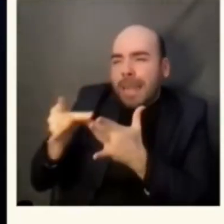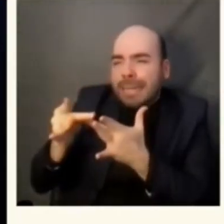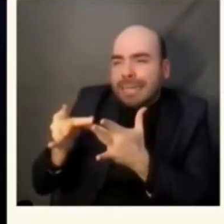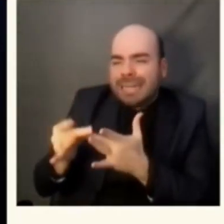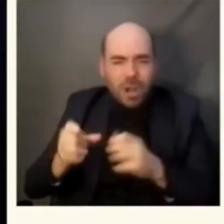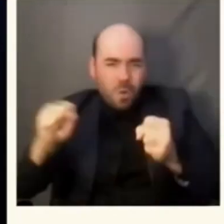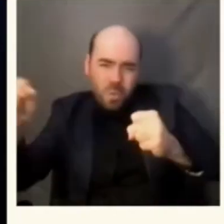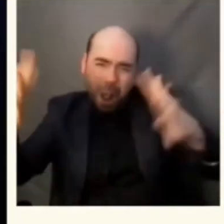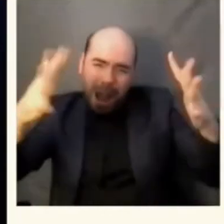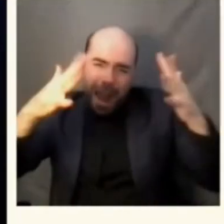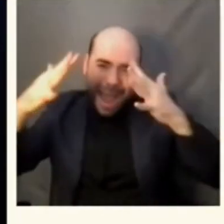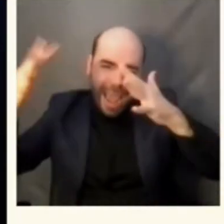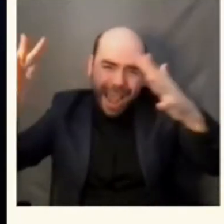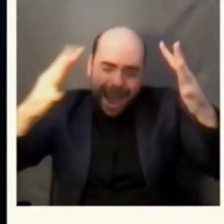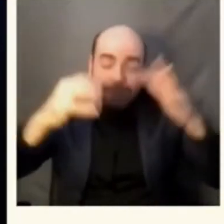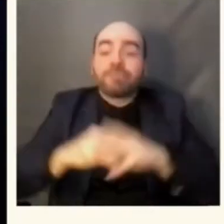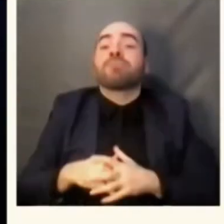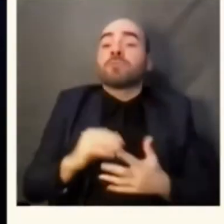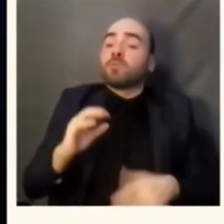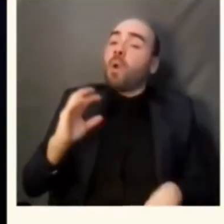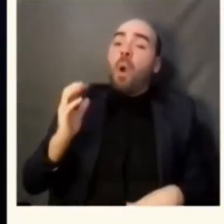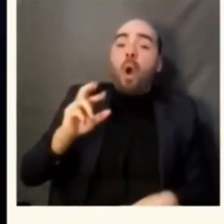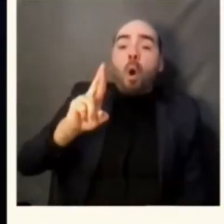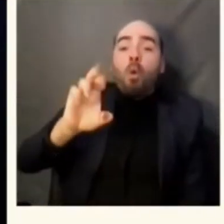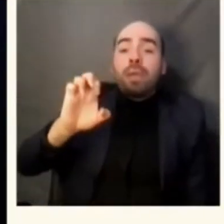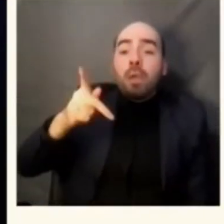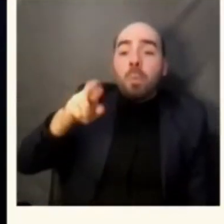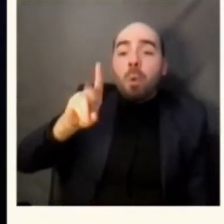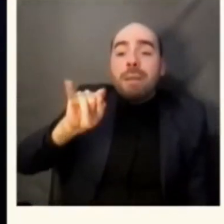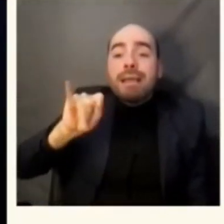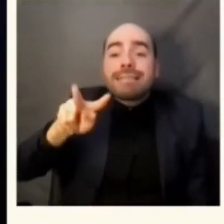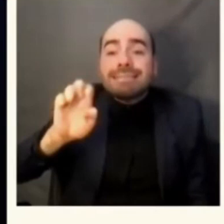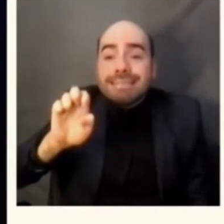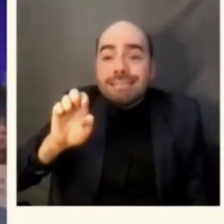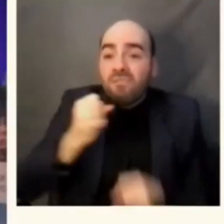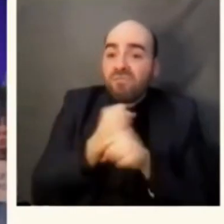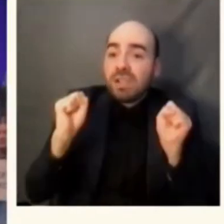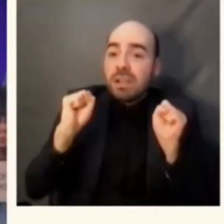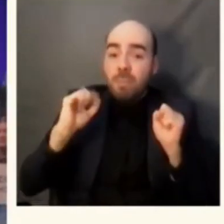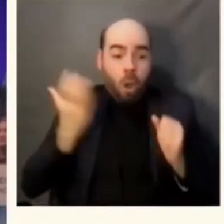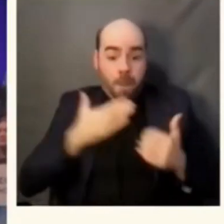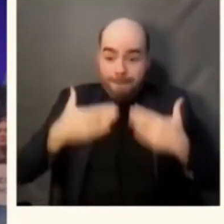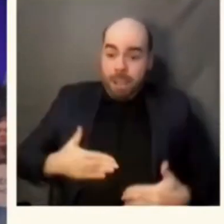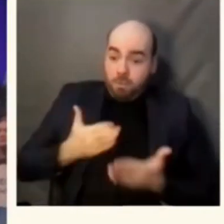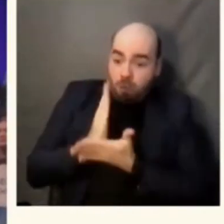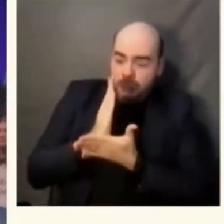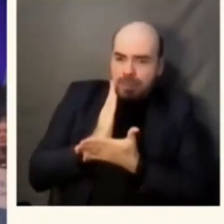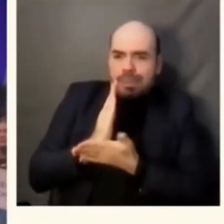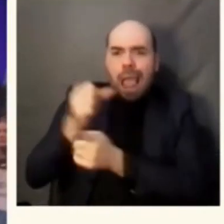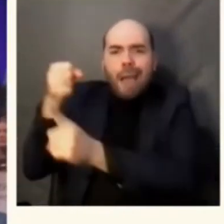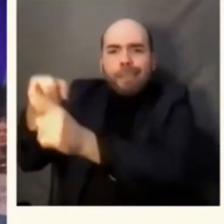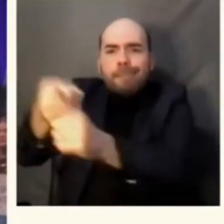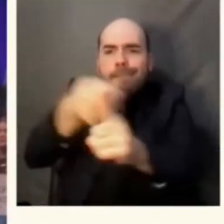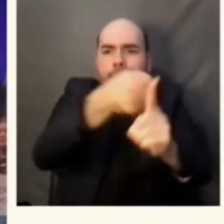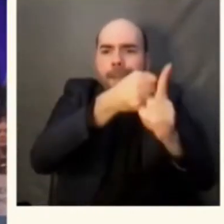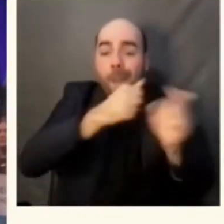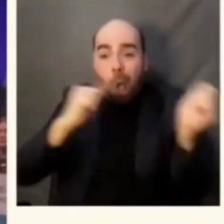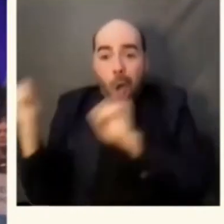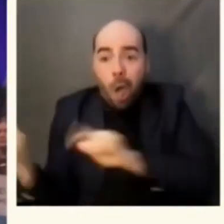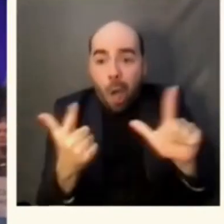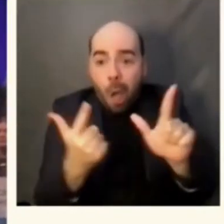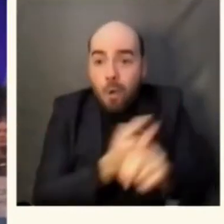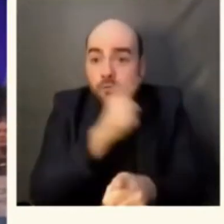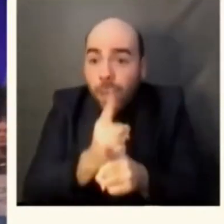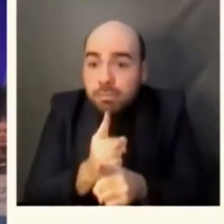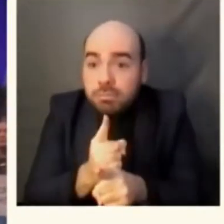Reproductive freedom affects all of us, doesn't it? But there are extremists working harder than